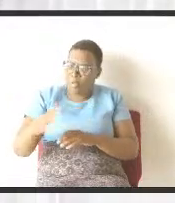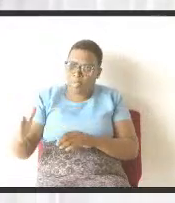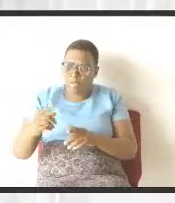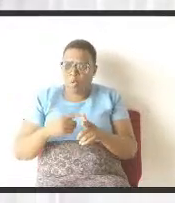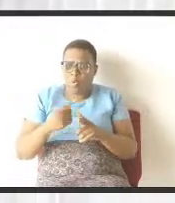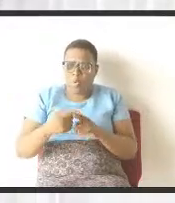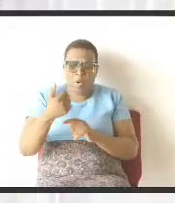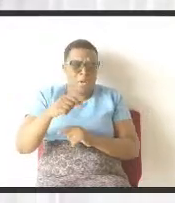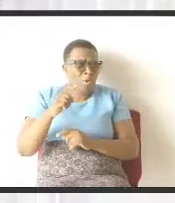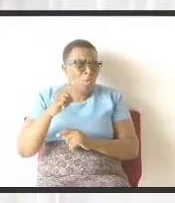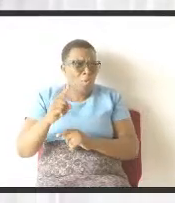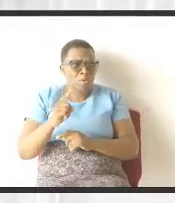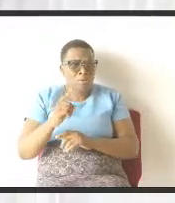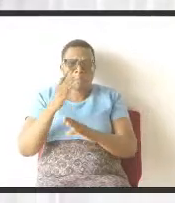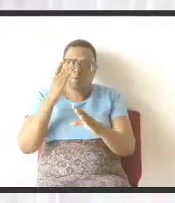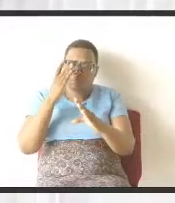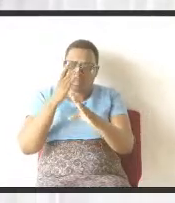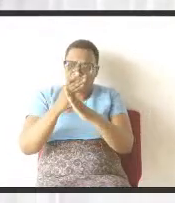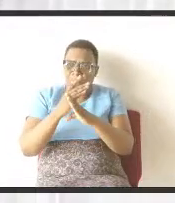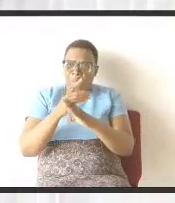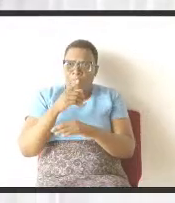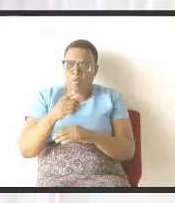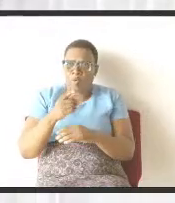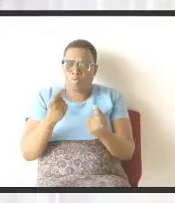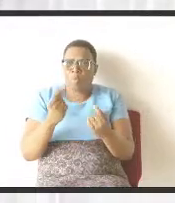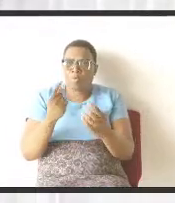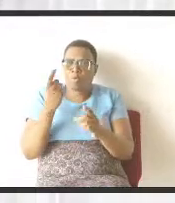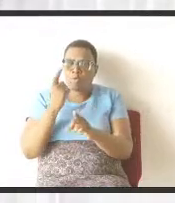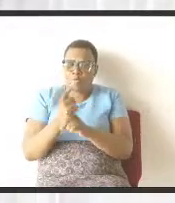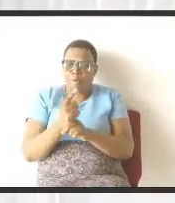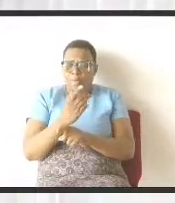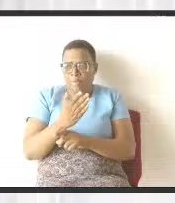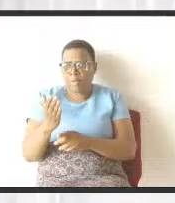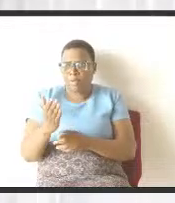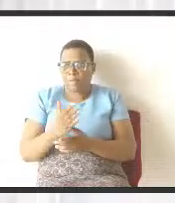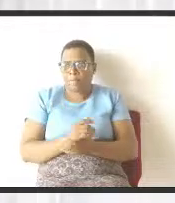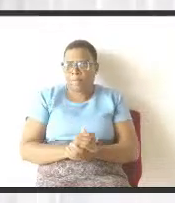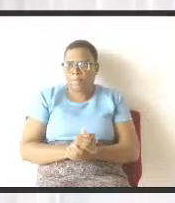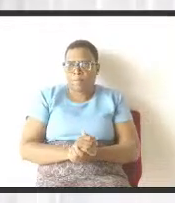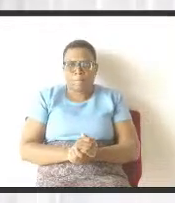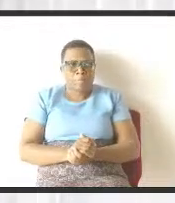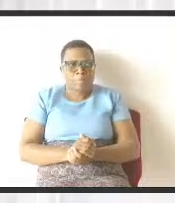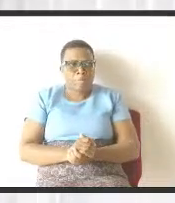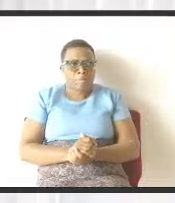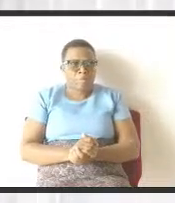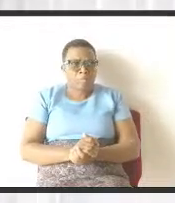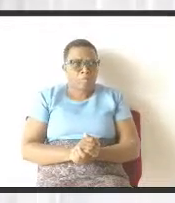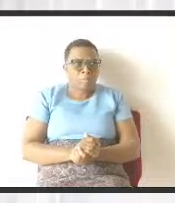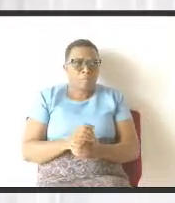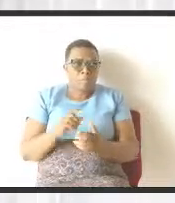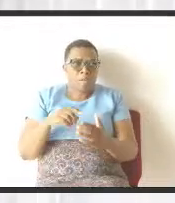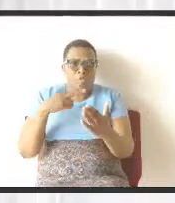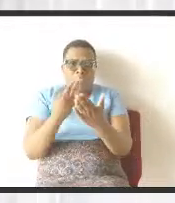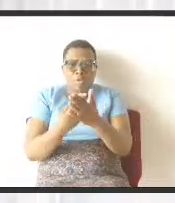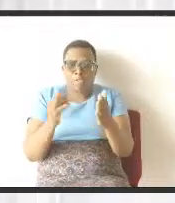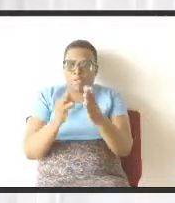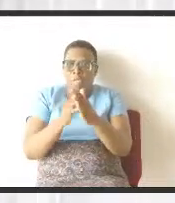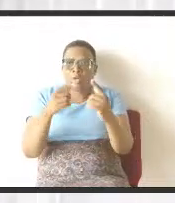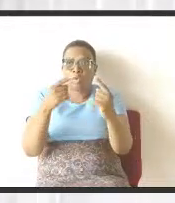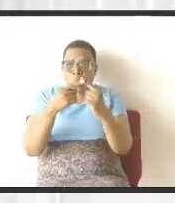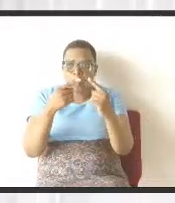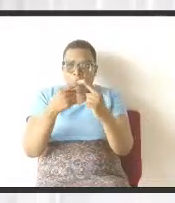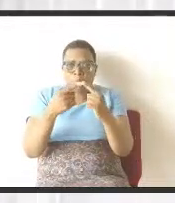to stop you from pursuing that goal.